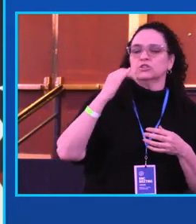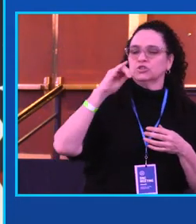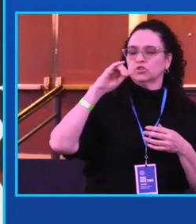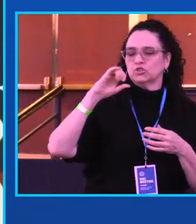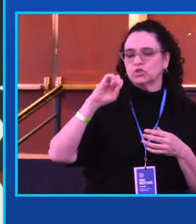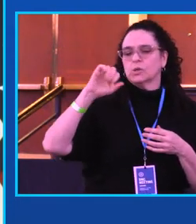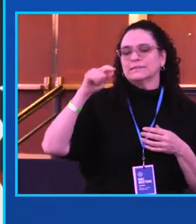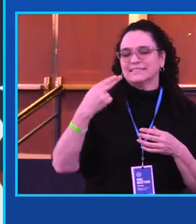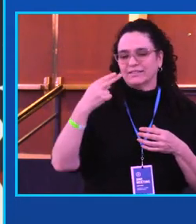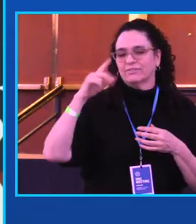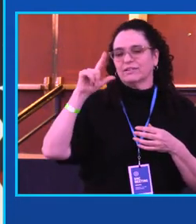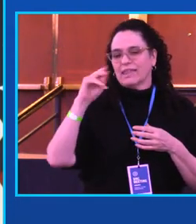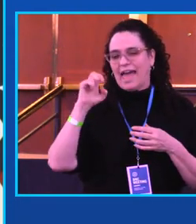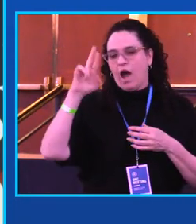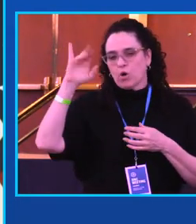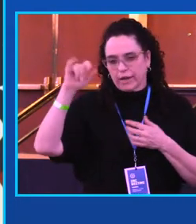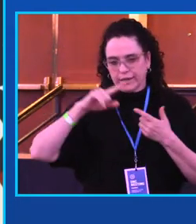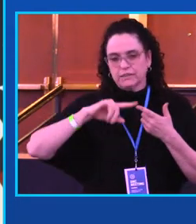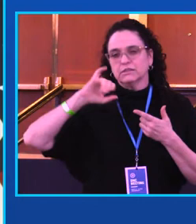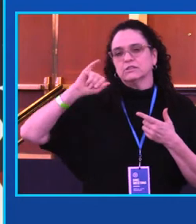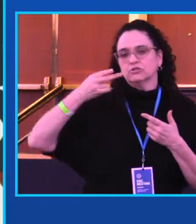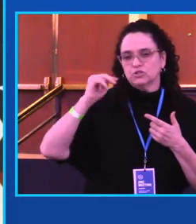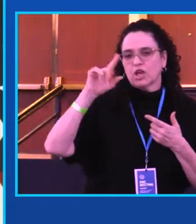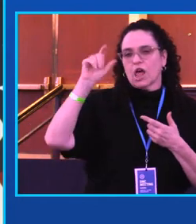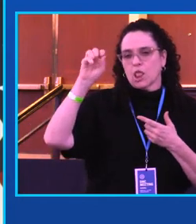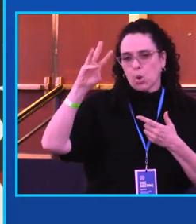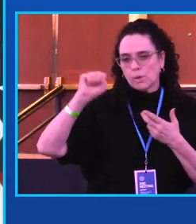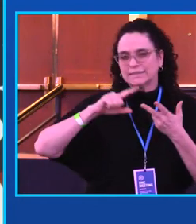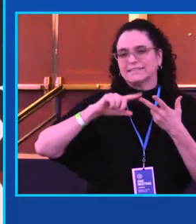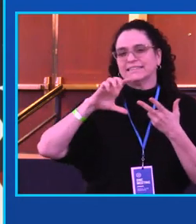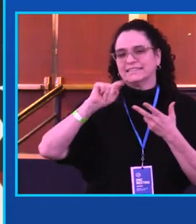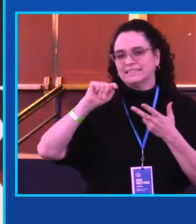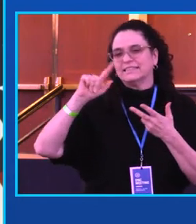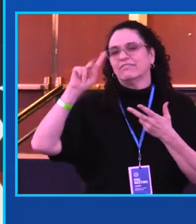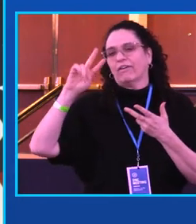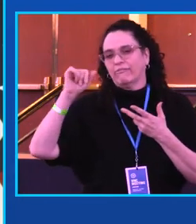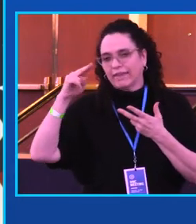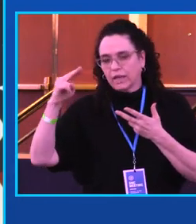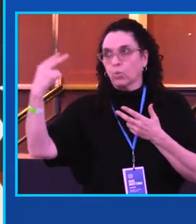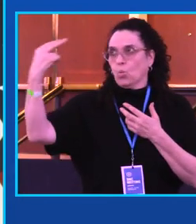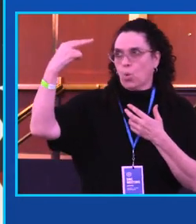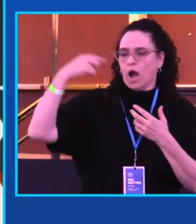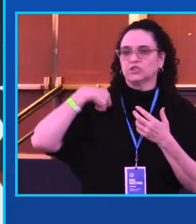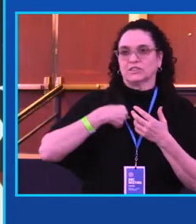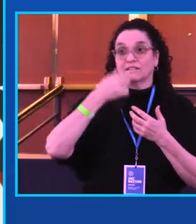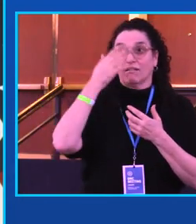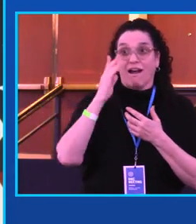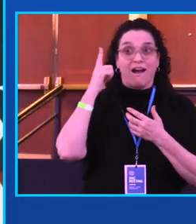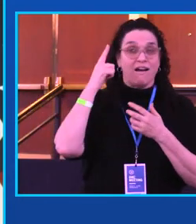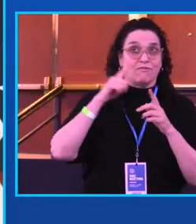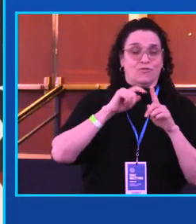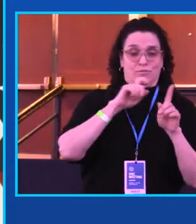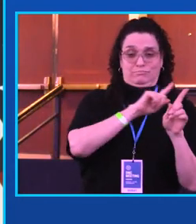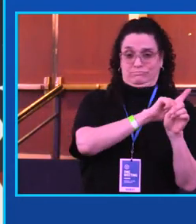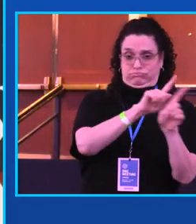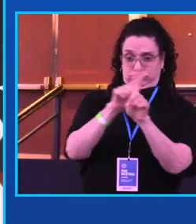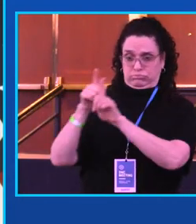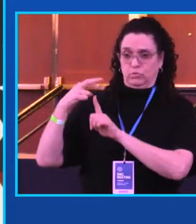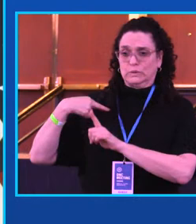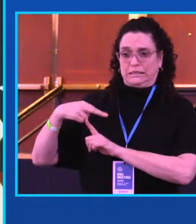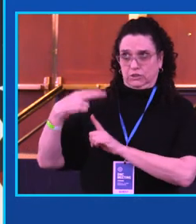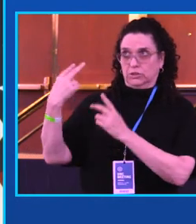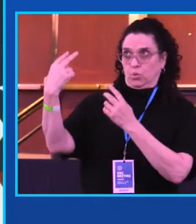John Lewis are watching us. The God of our many faiths, the God of history is watching